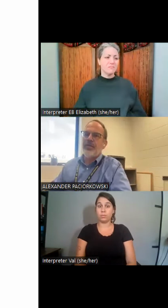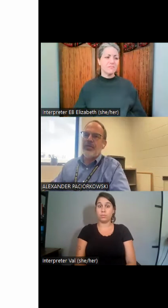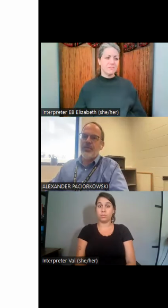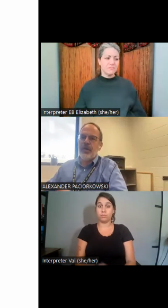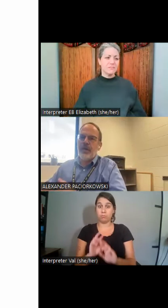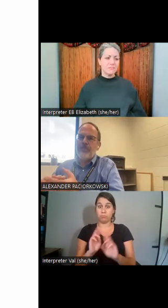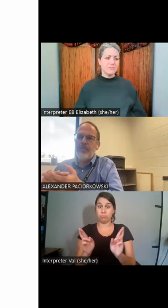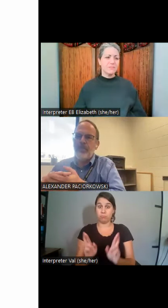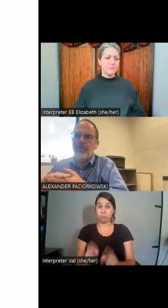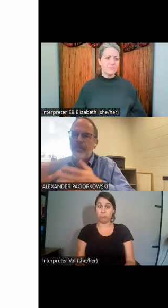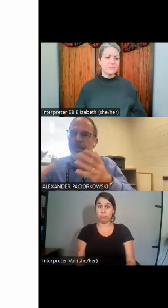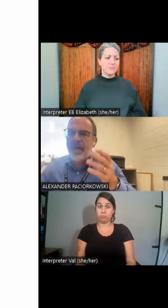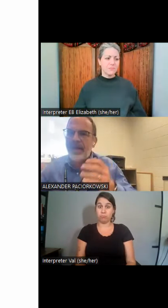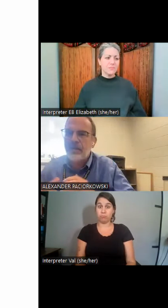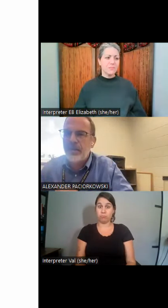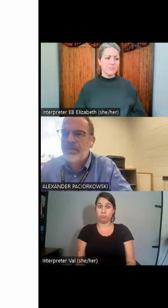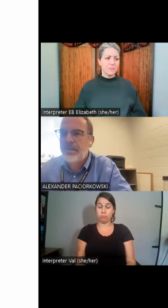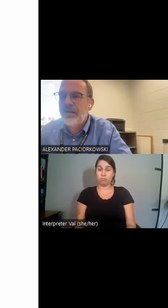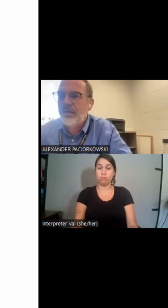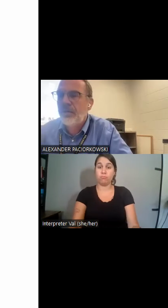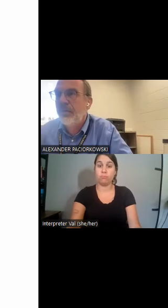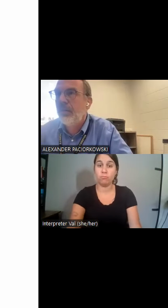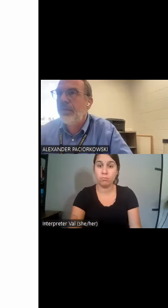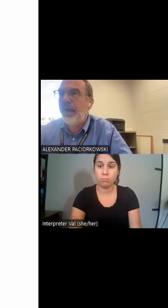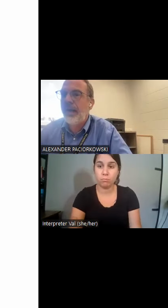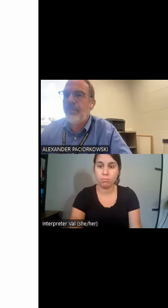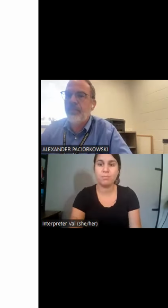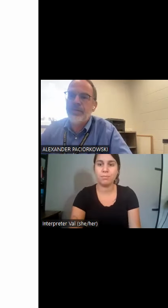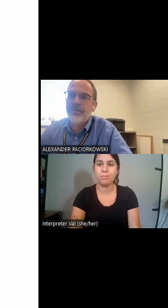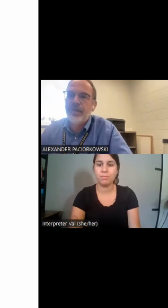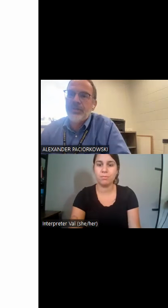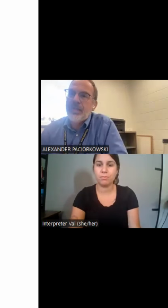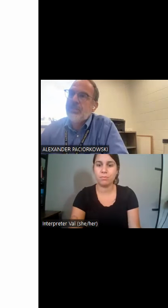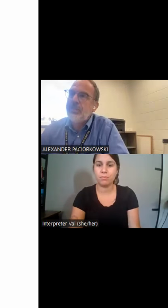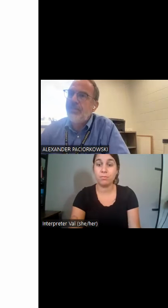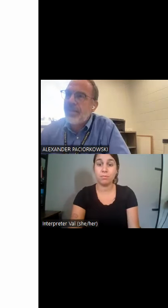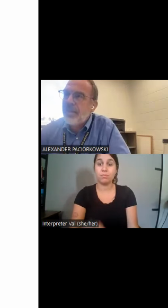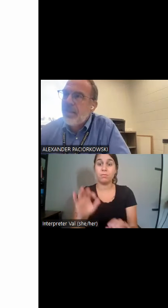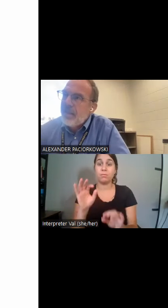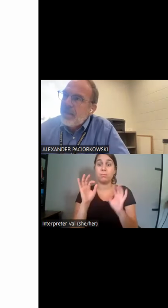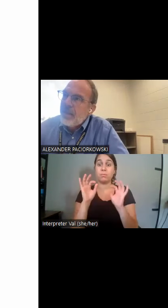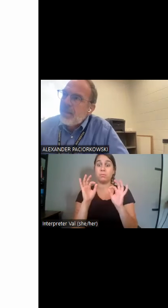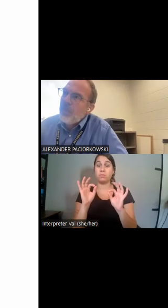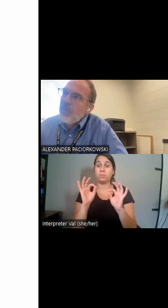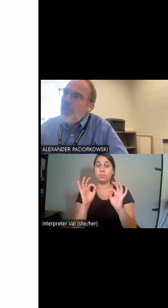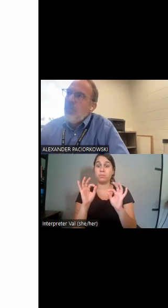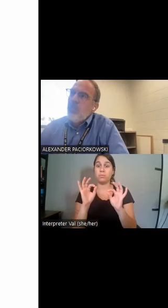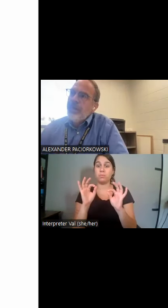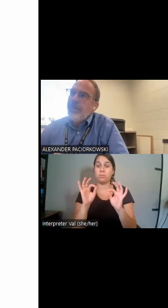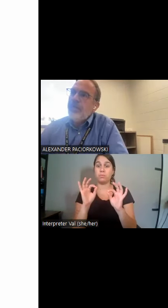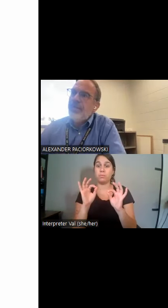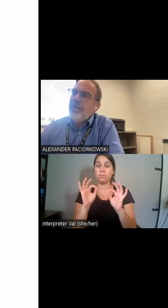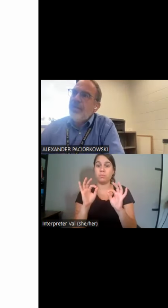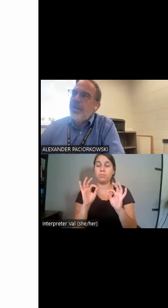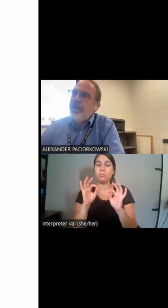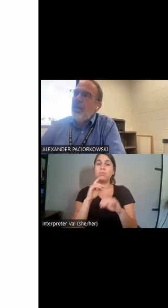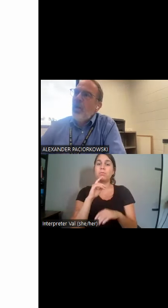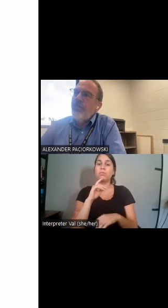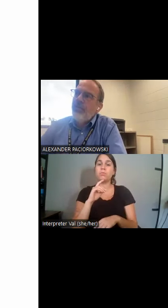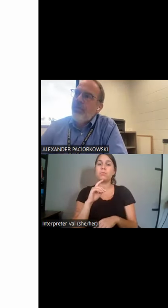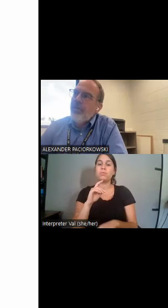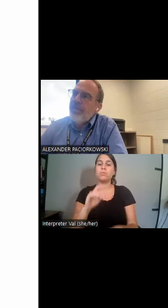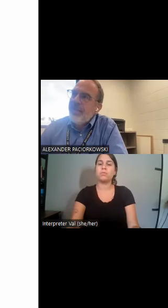This also thematically continued when we looked at parental education levels. We see,